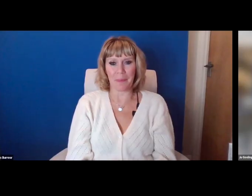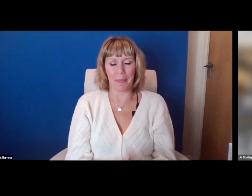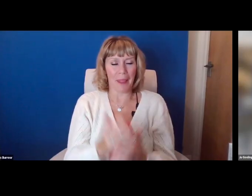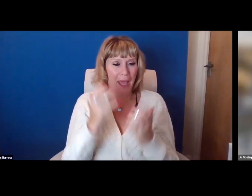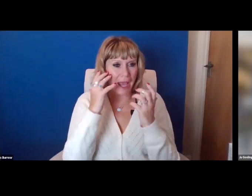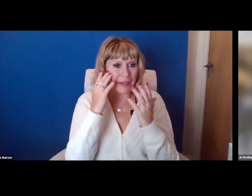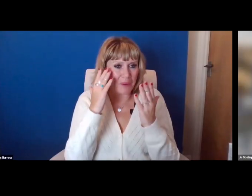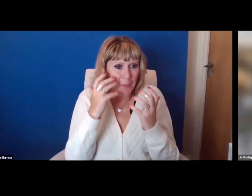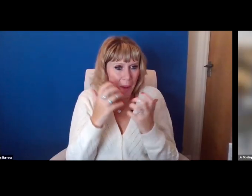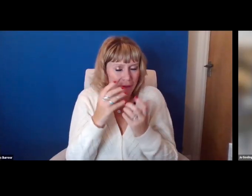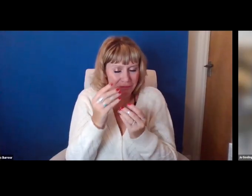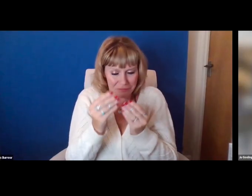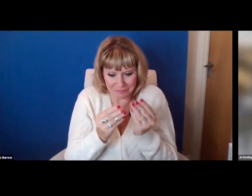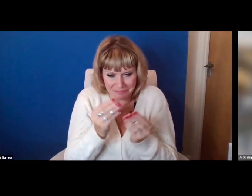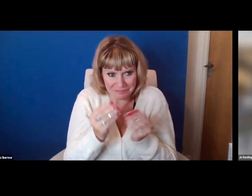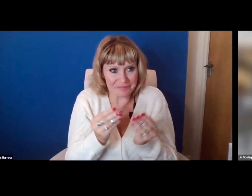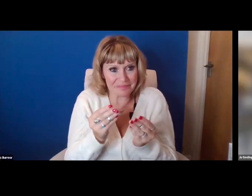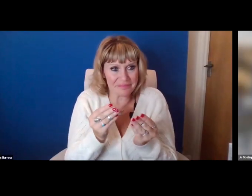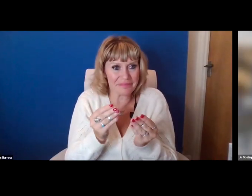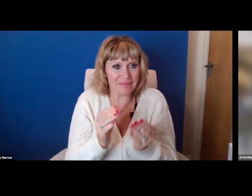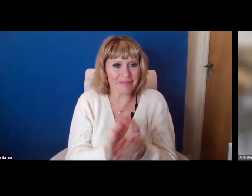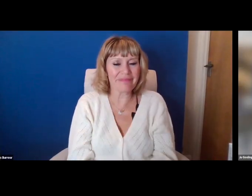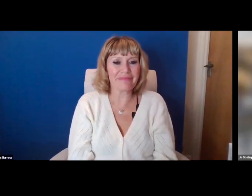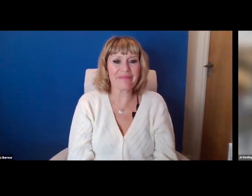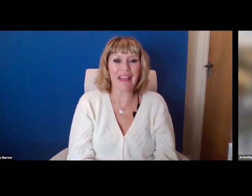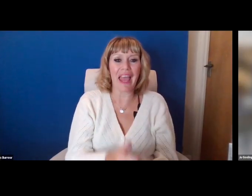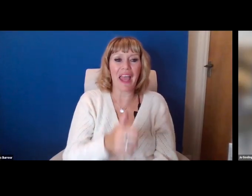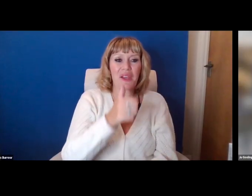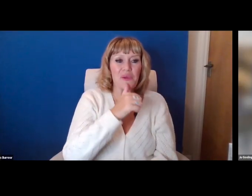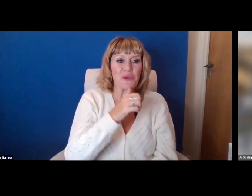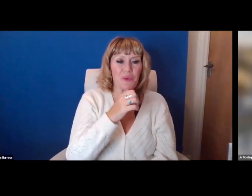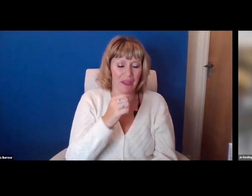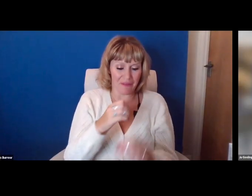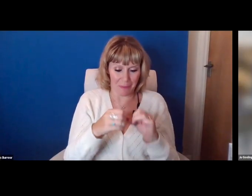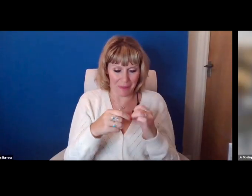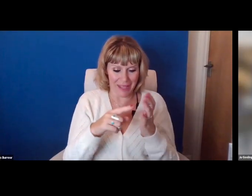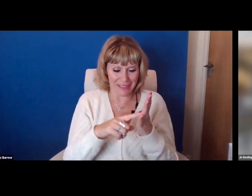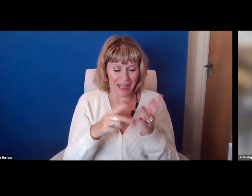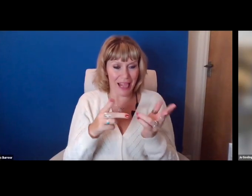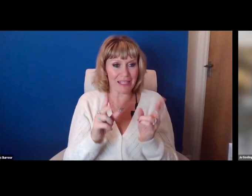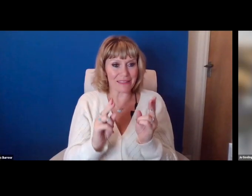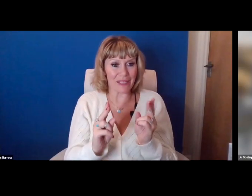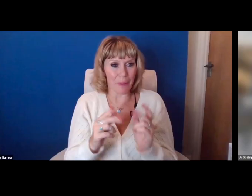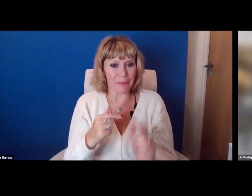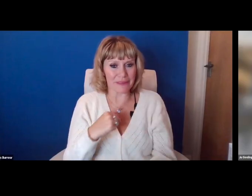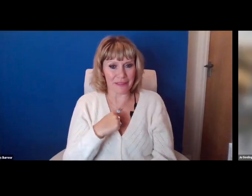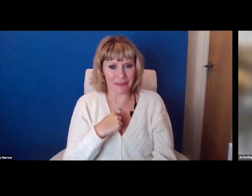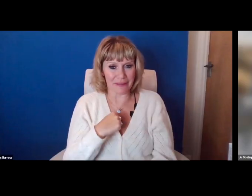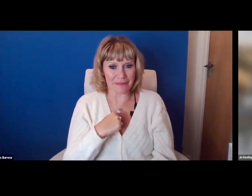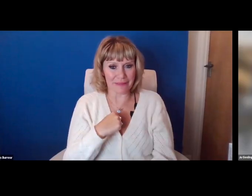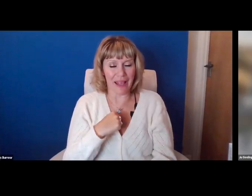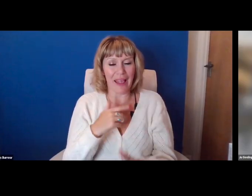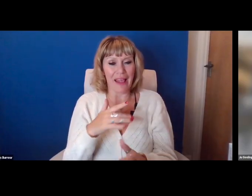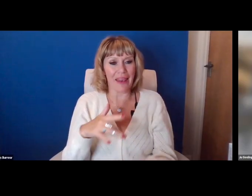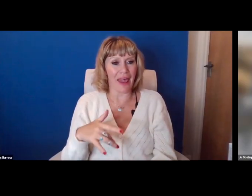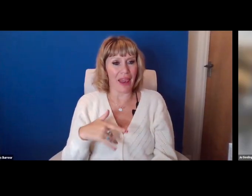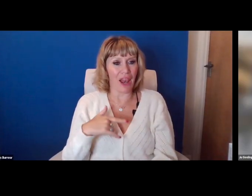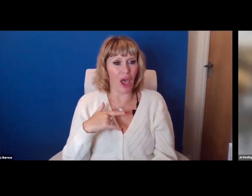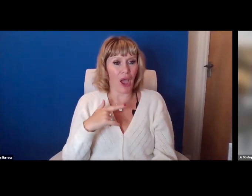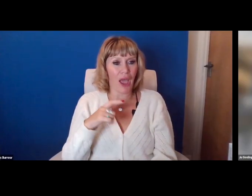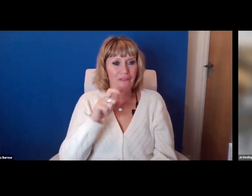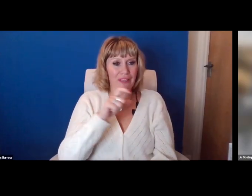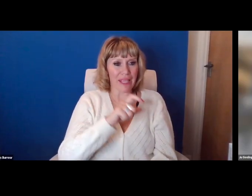it. As usual, we have British Sign Language interpretation and live captions